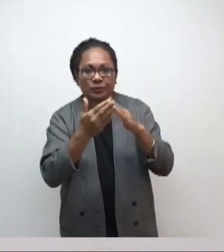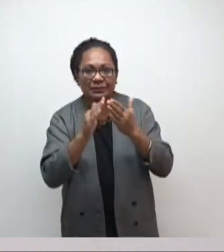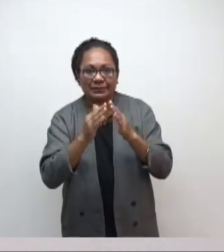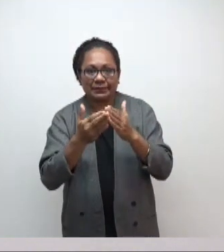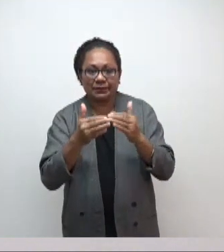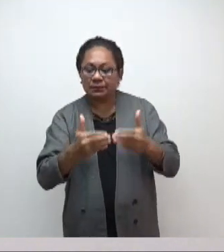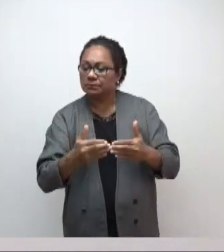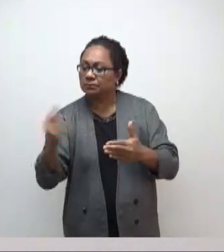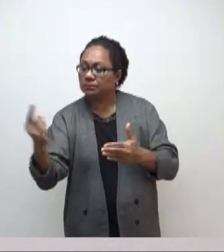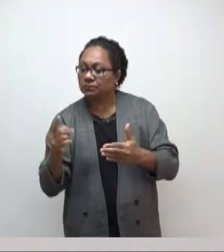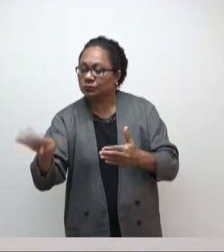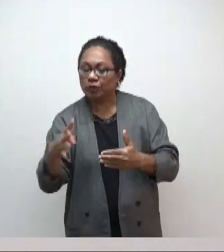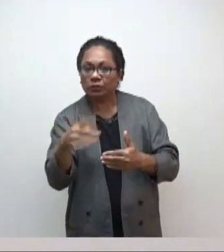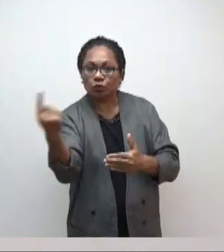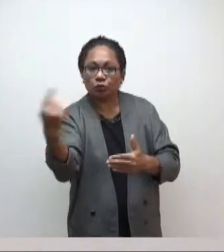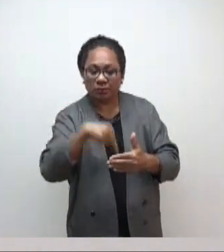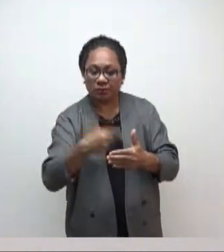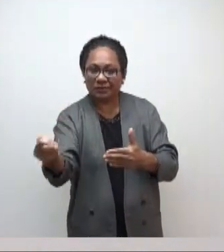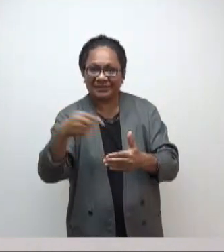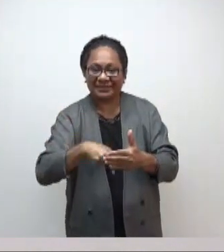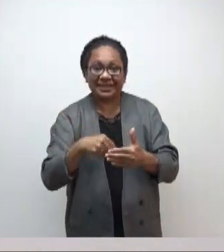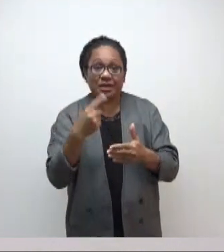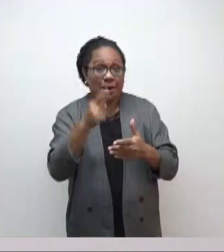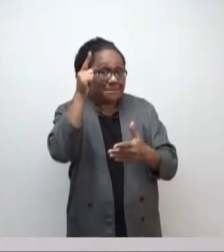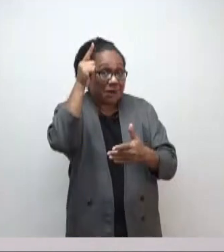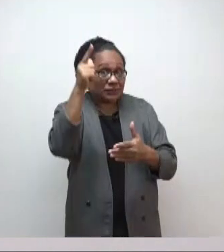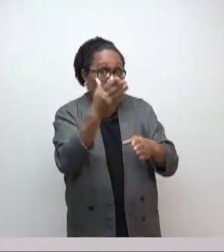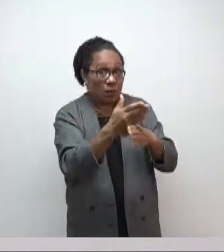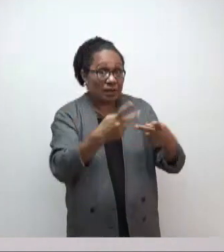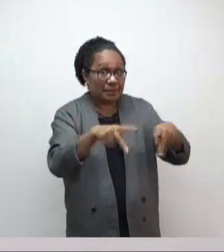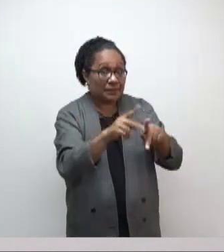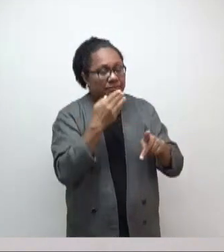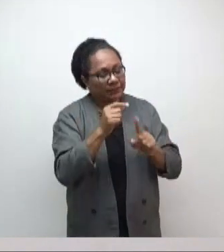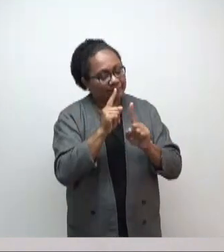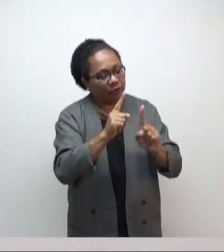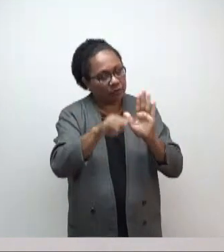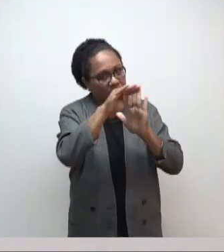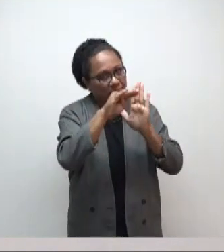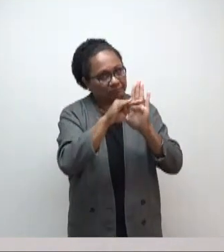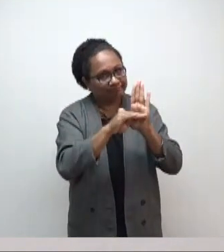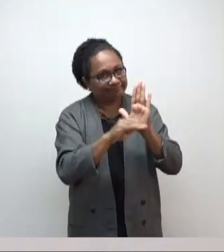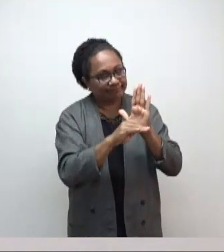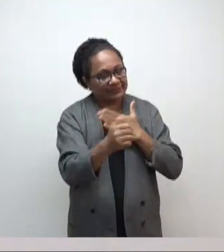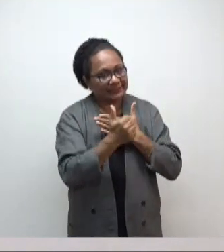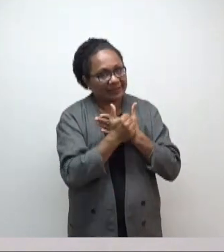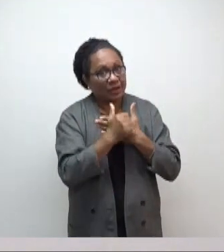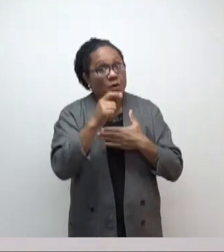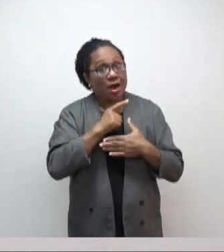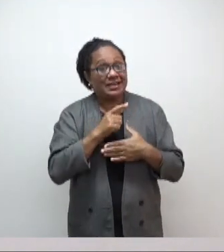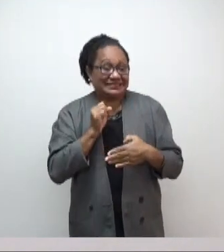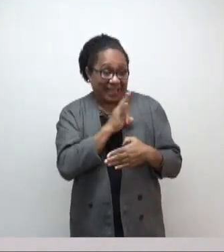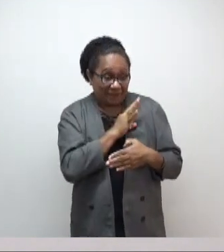communities. Employers should continue to enforce COVID-safe practices for their staff and their